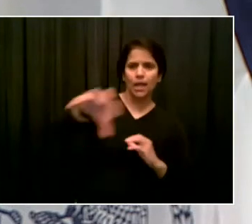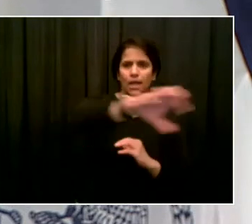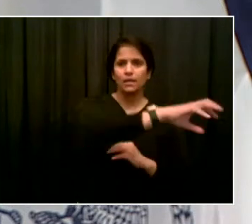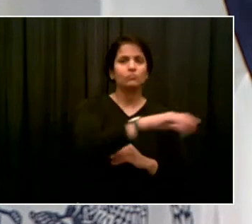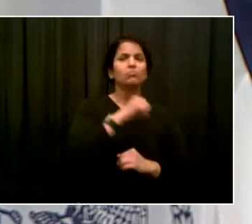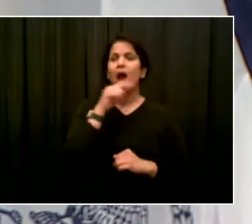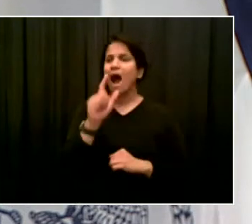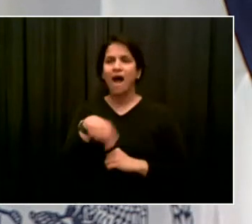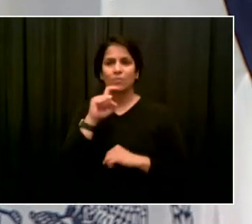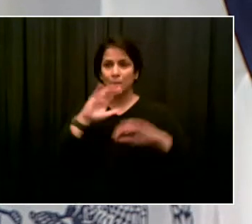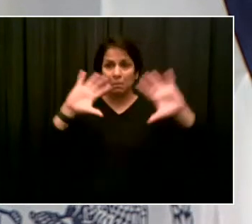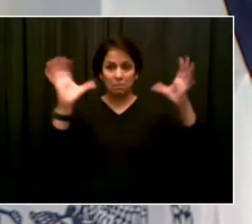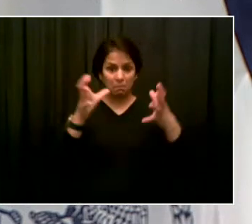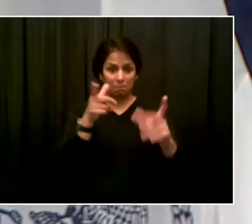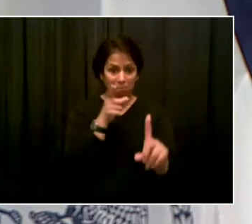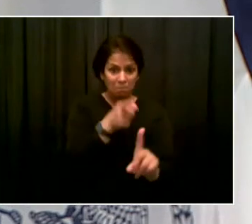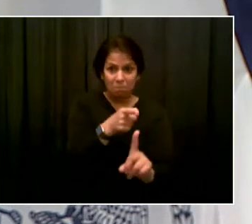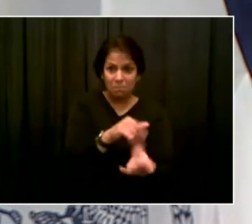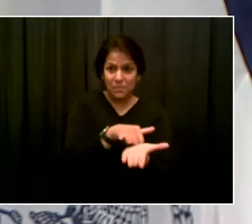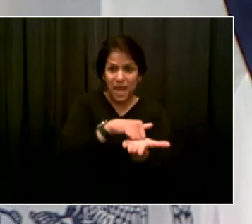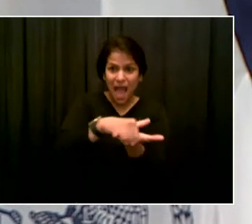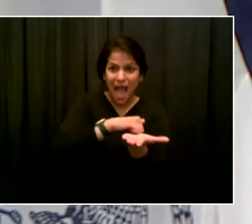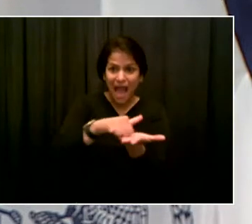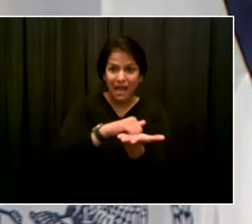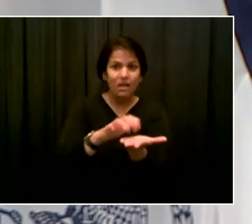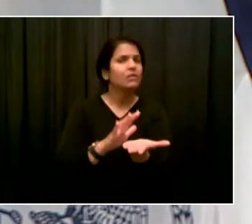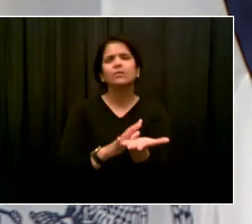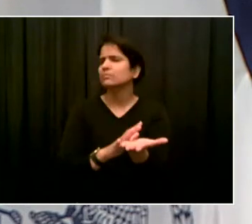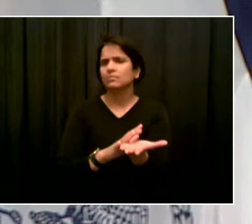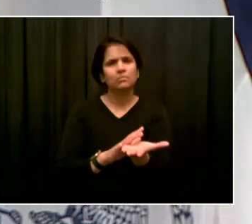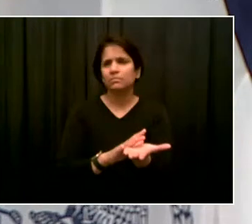before. With that, in terms of your specific questions about how they